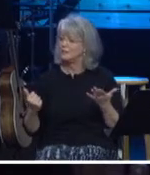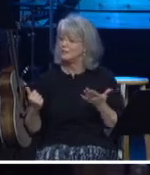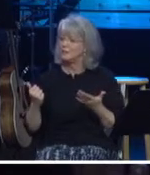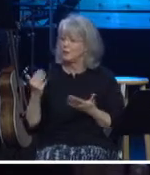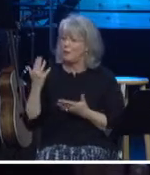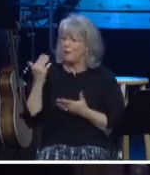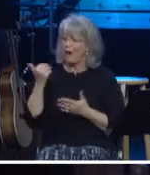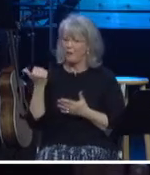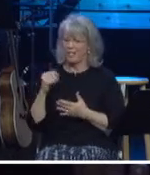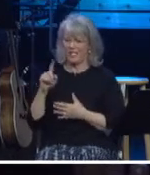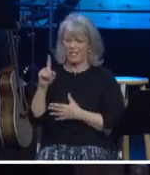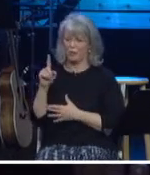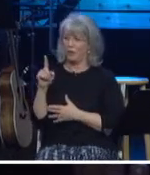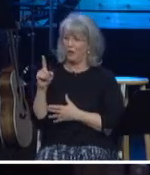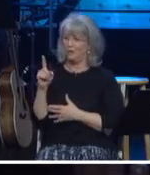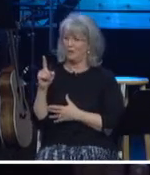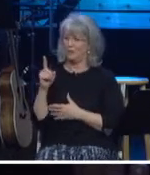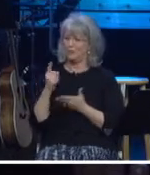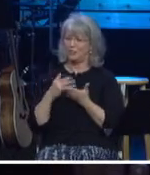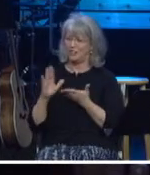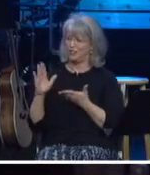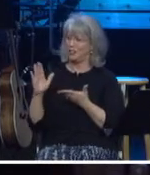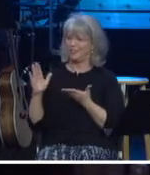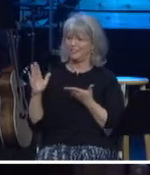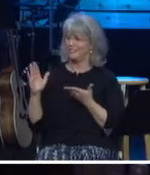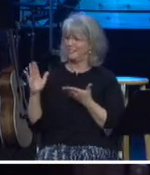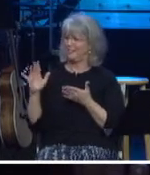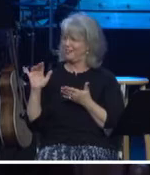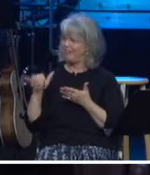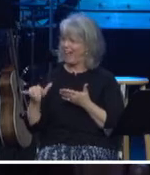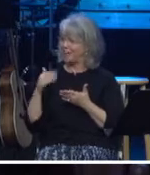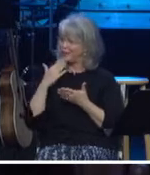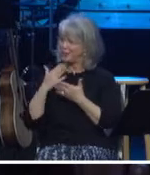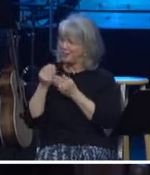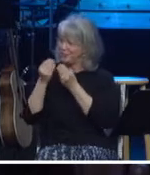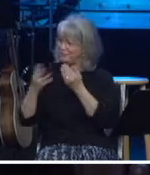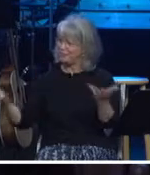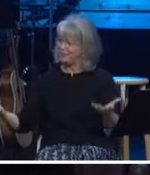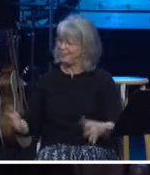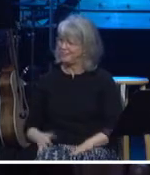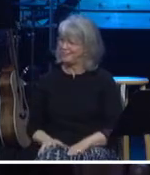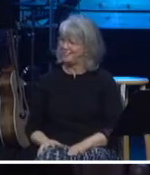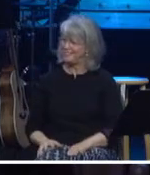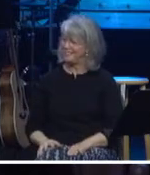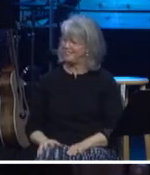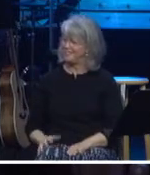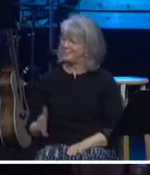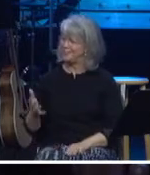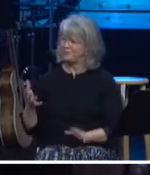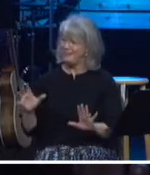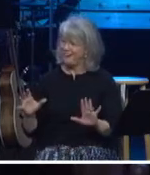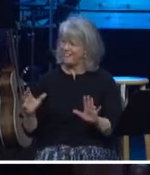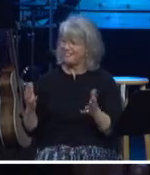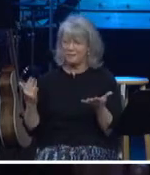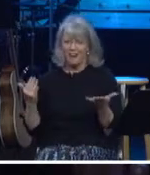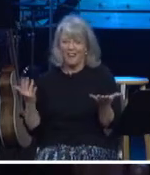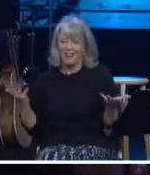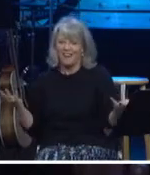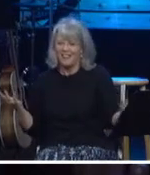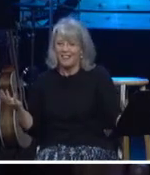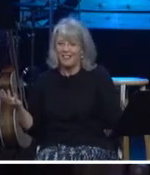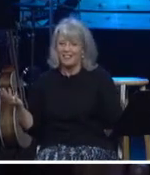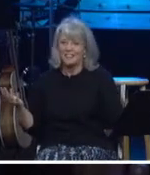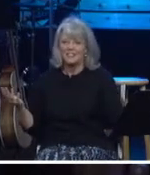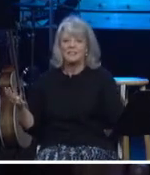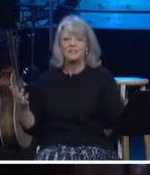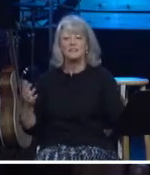Why would anyone reject that good news? Why? Look